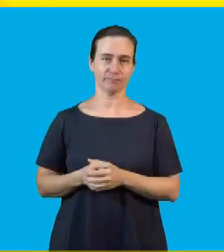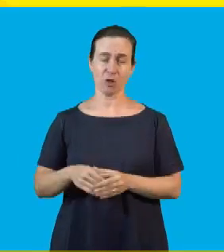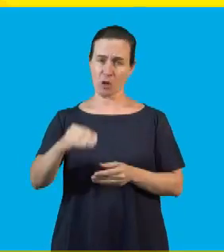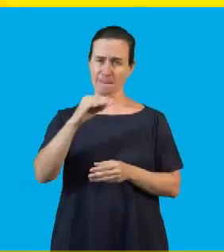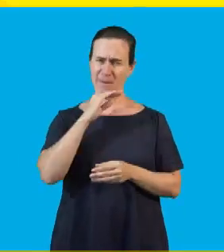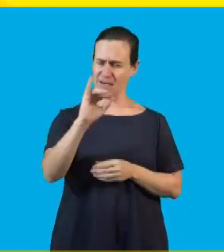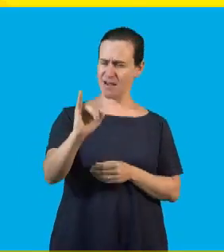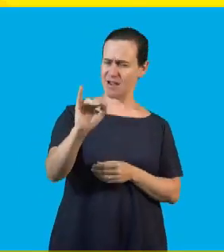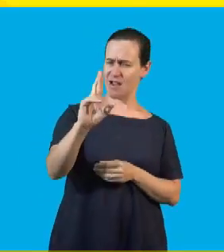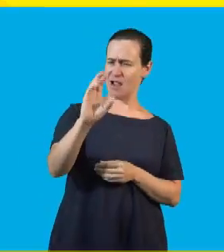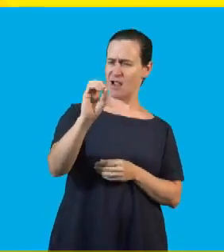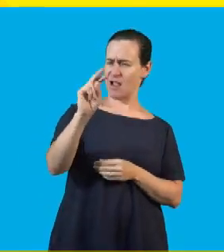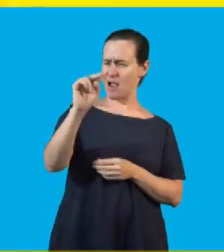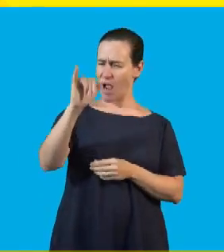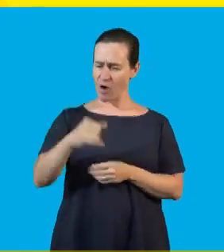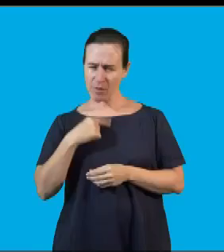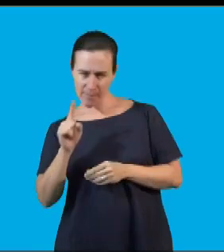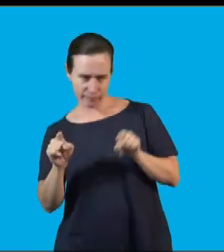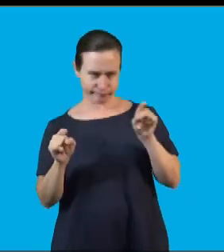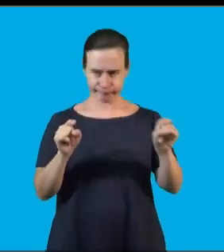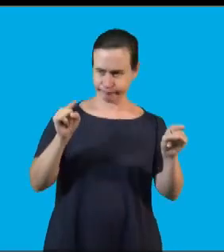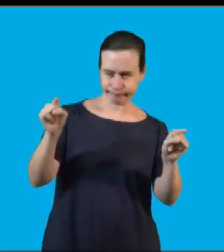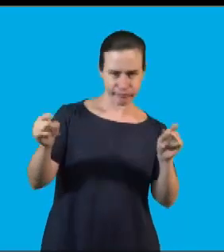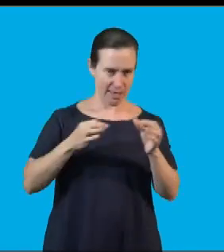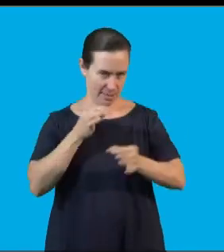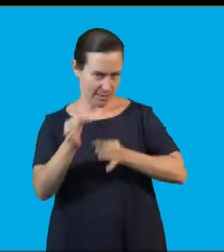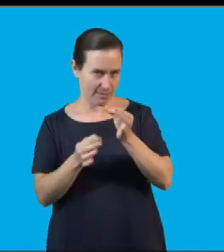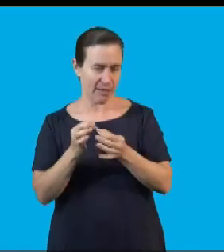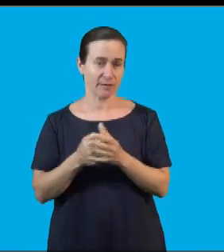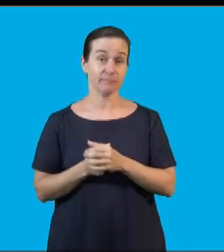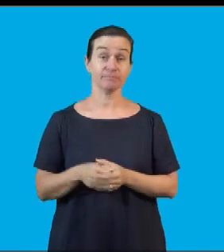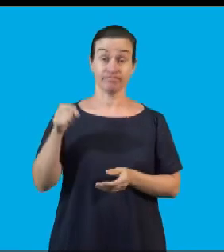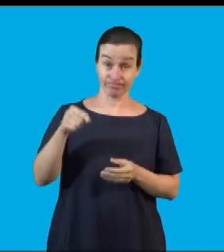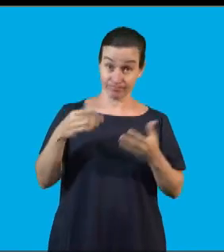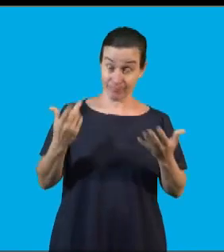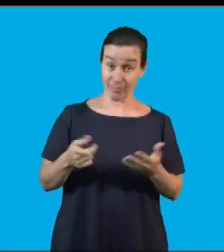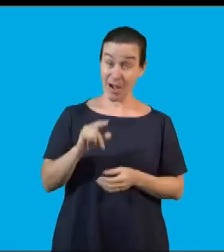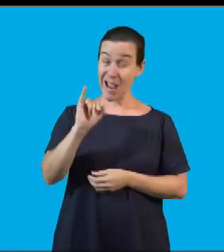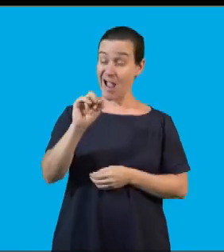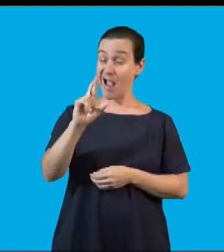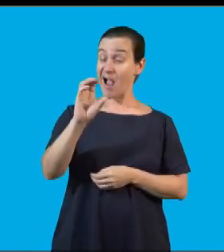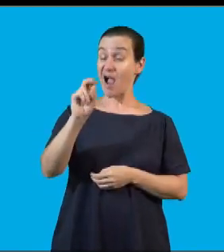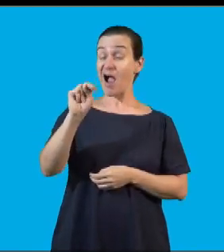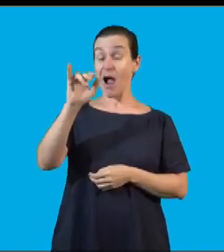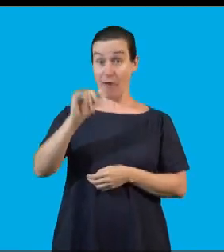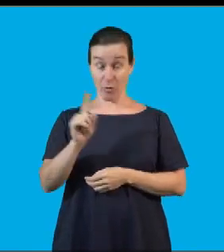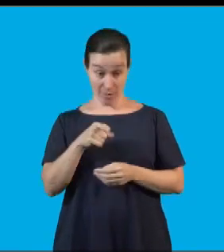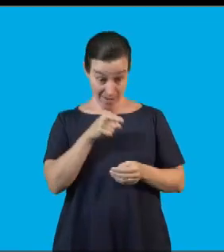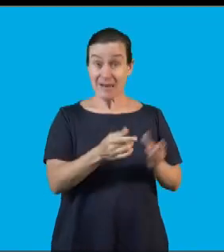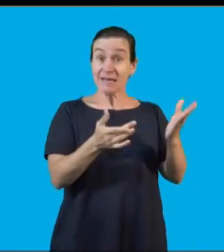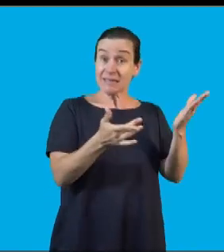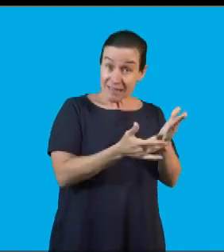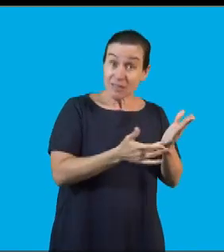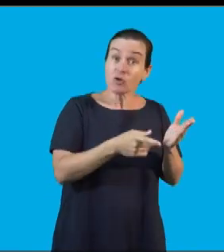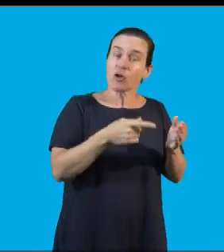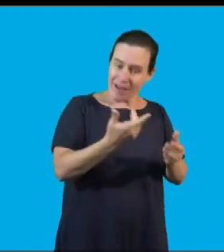you must look at both sides and you must explain both sides. So the irony is that technology, which is supposed